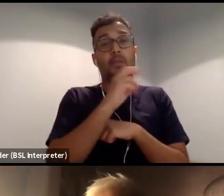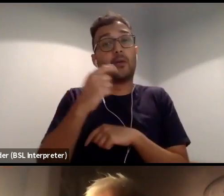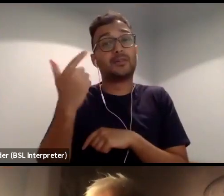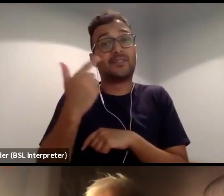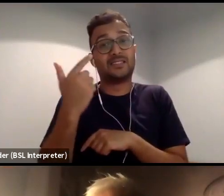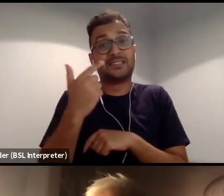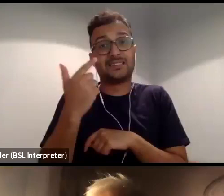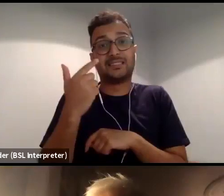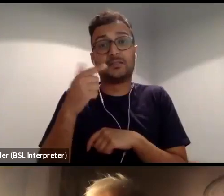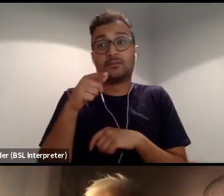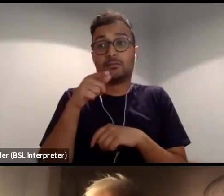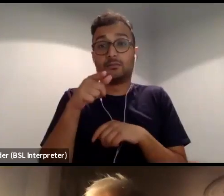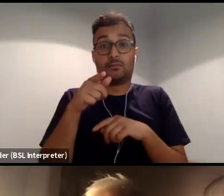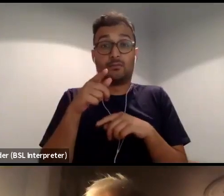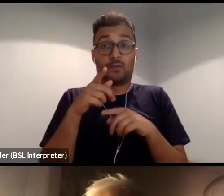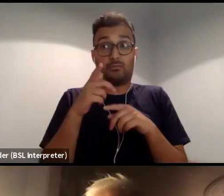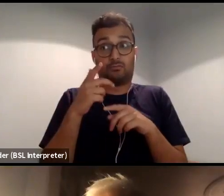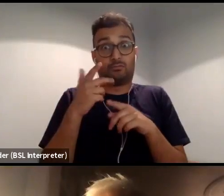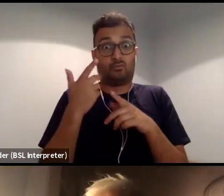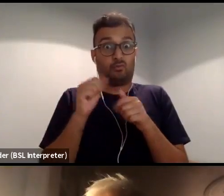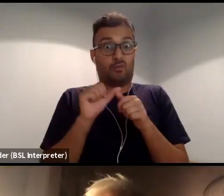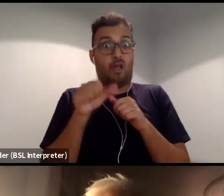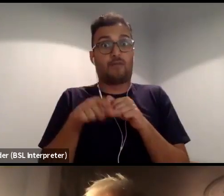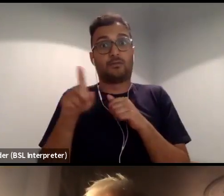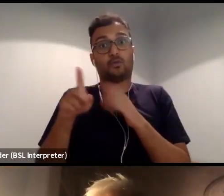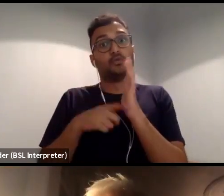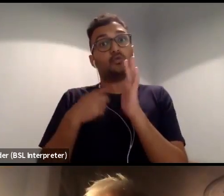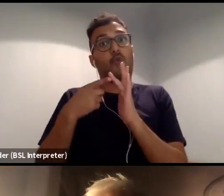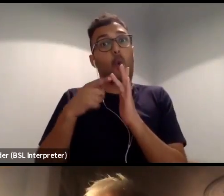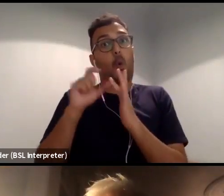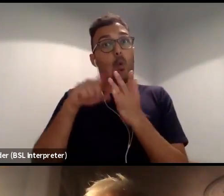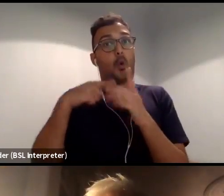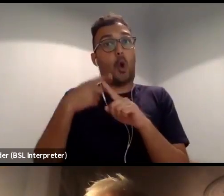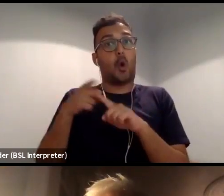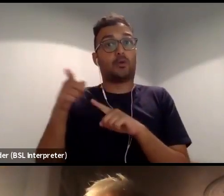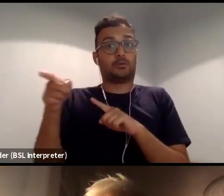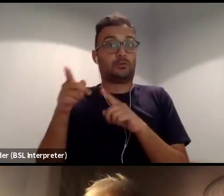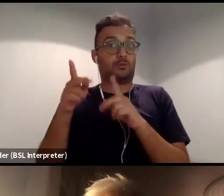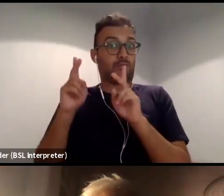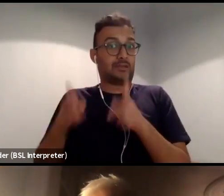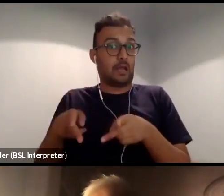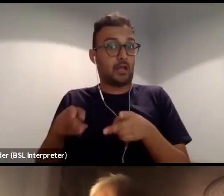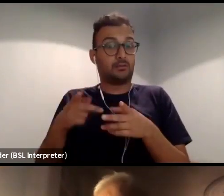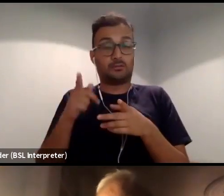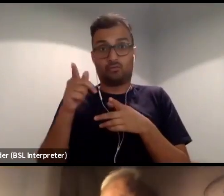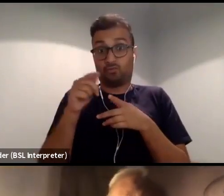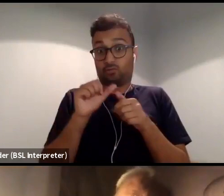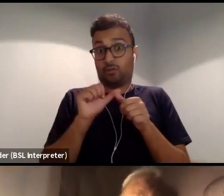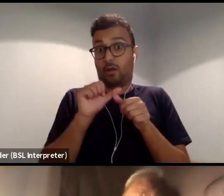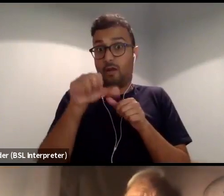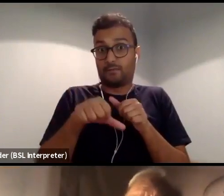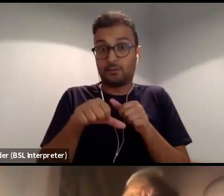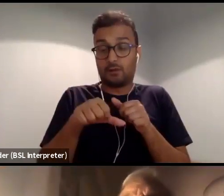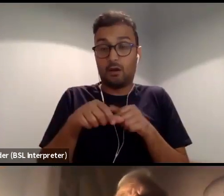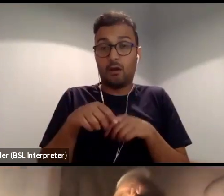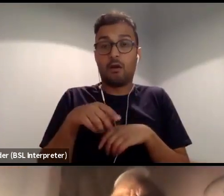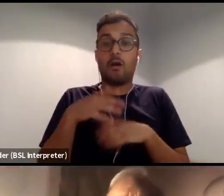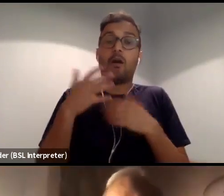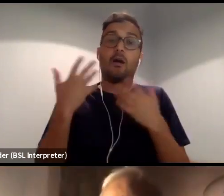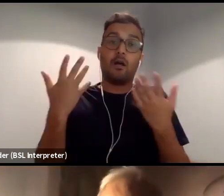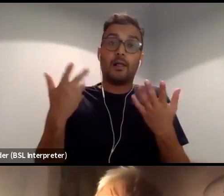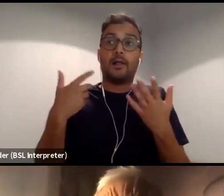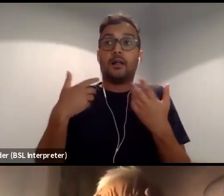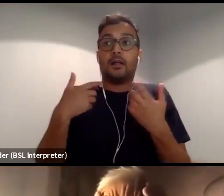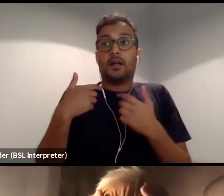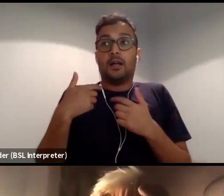the killing of Joe Cox, you know, there was some criticism of news